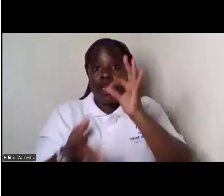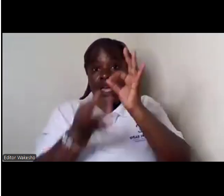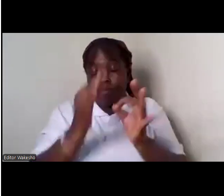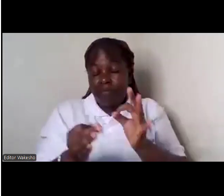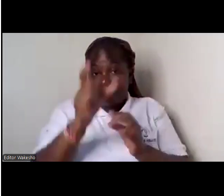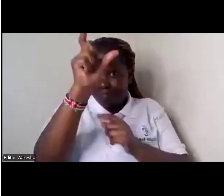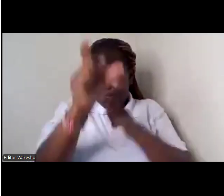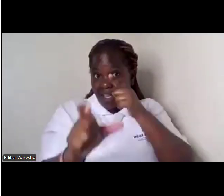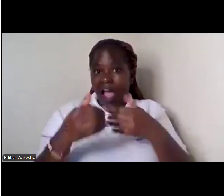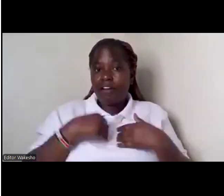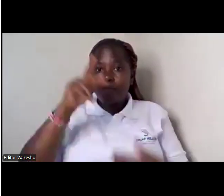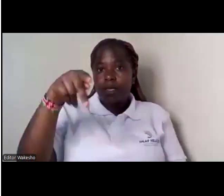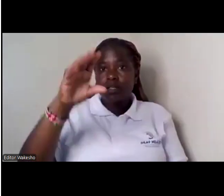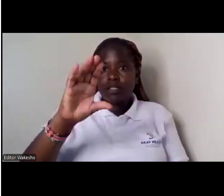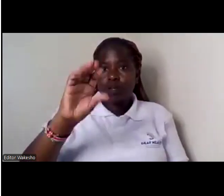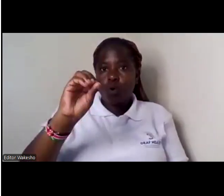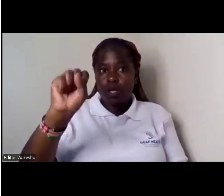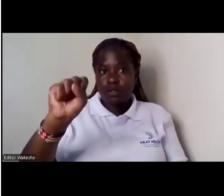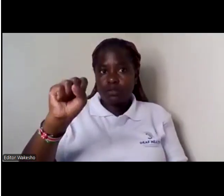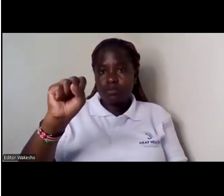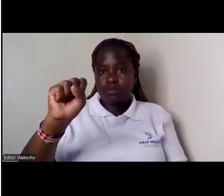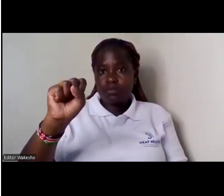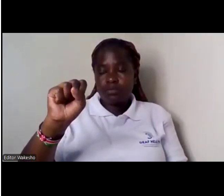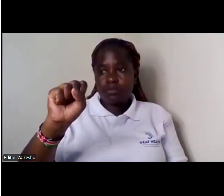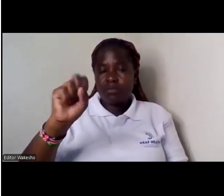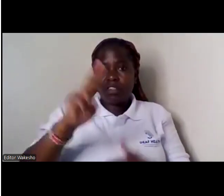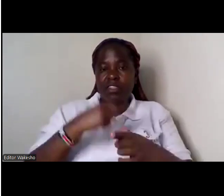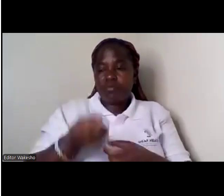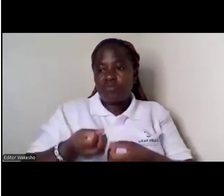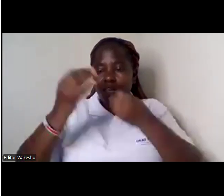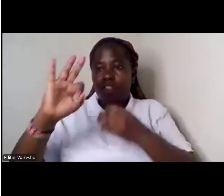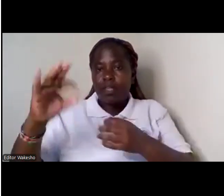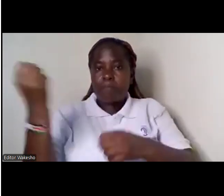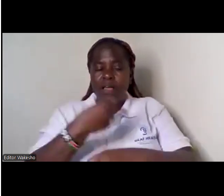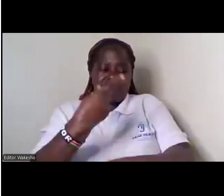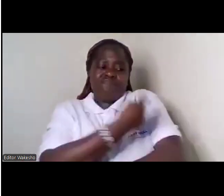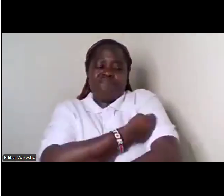had PCOS, you do not give them the 3-monthly injection.